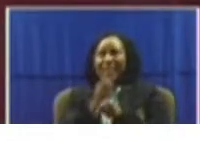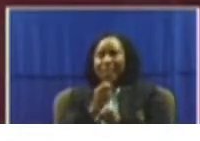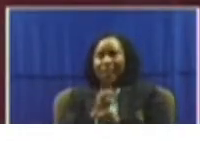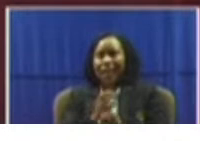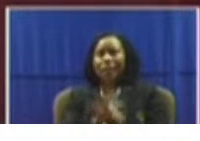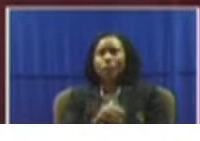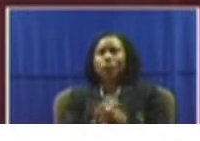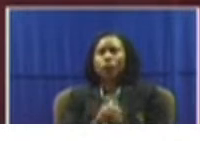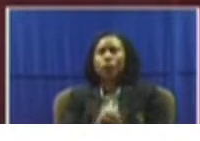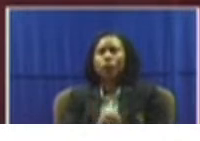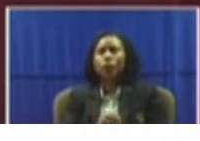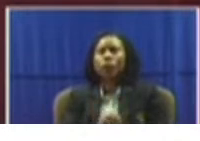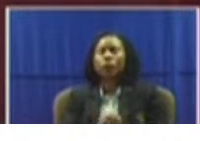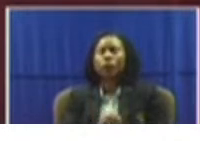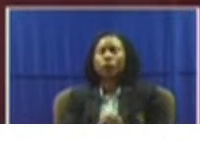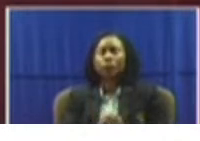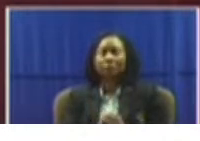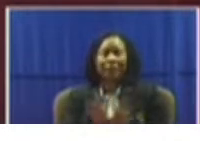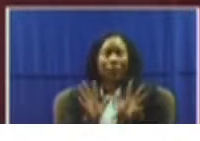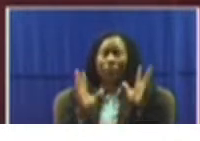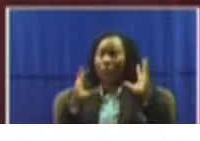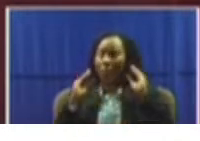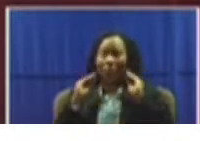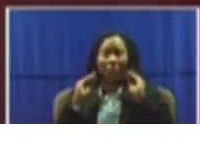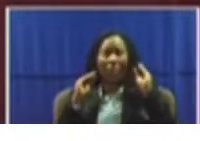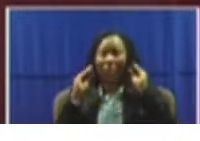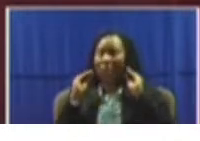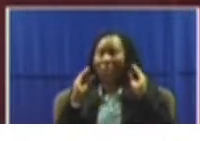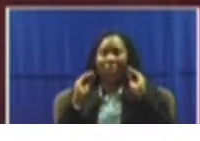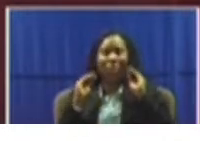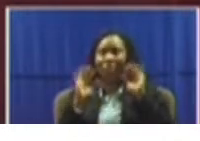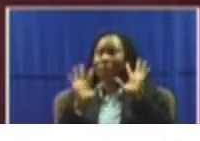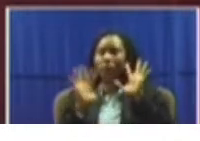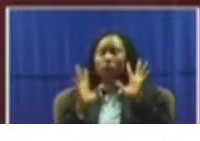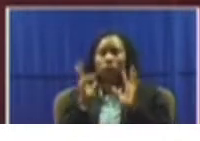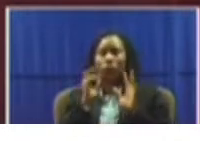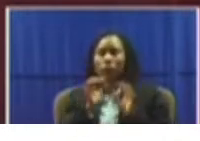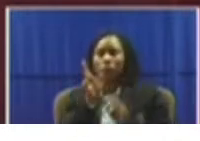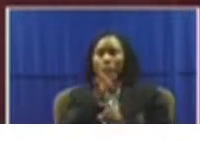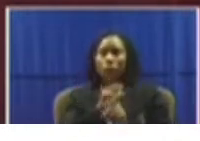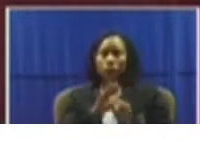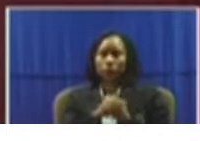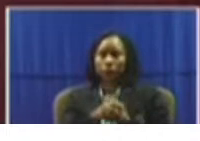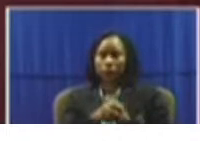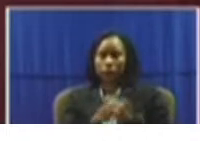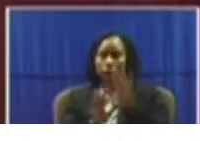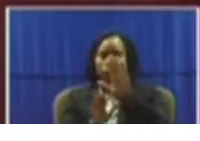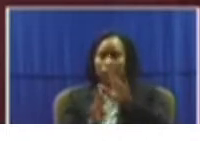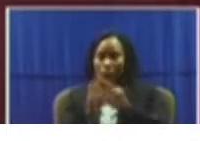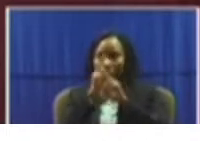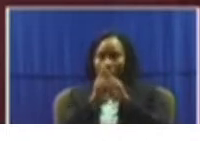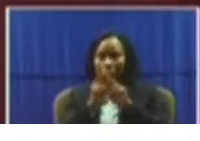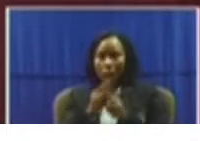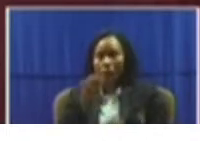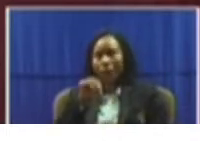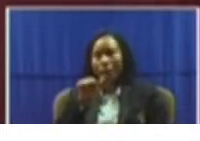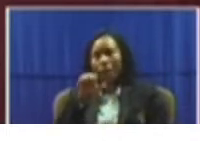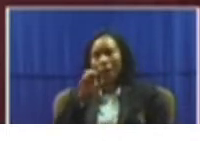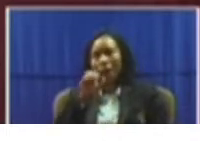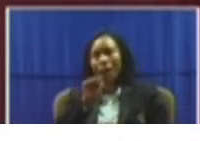populate key institutions with people... sorry. Honourable Mazzoni, there is a point of